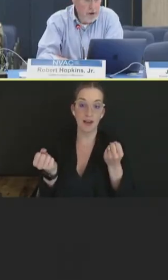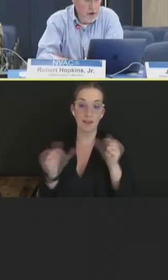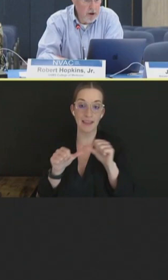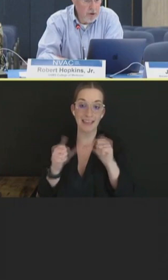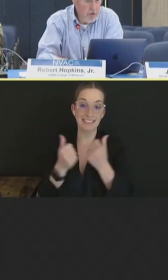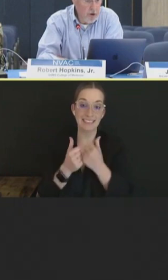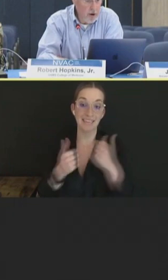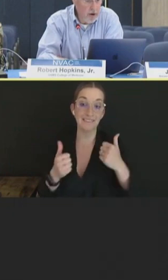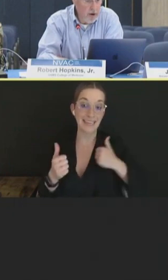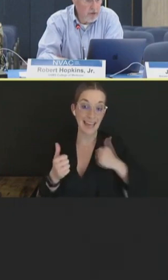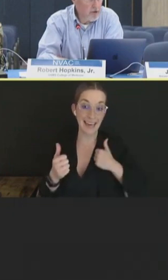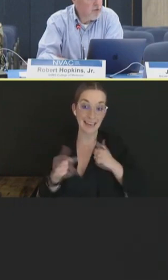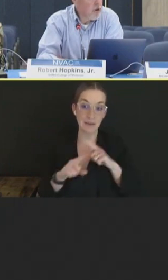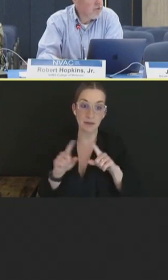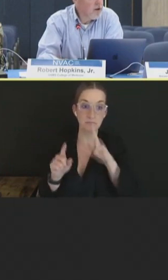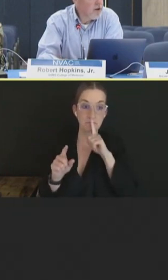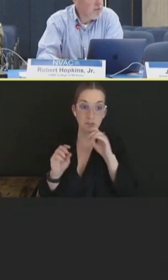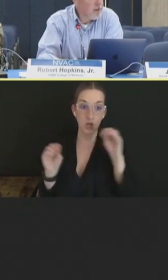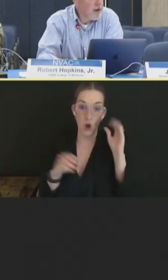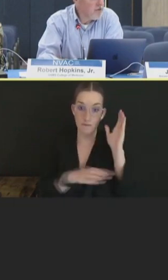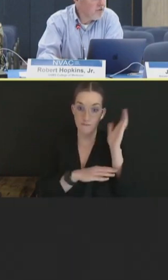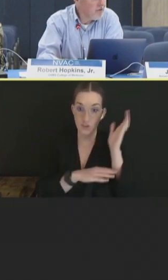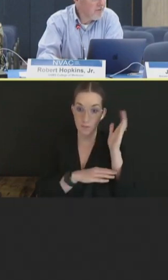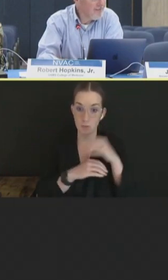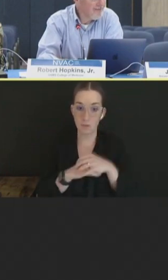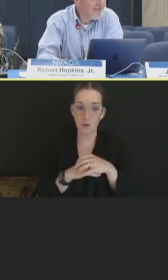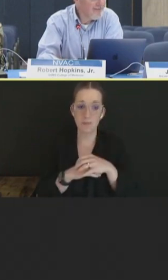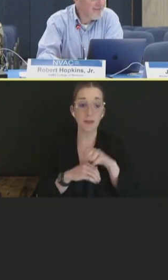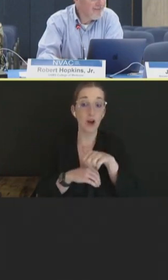there any other liaison representative updates?